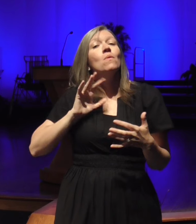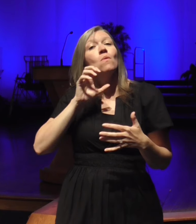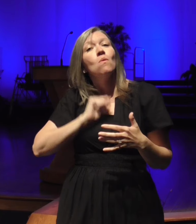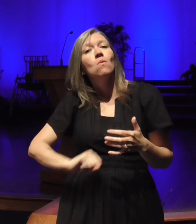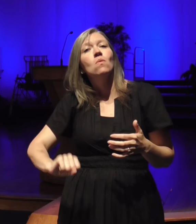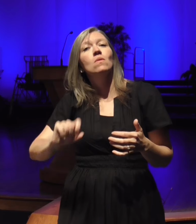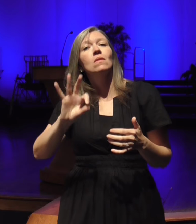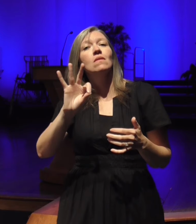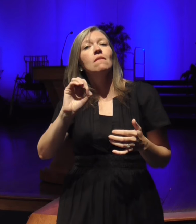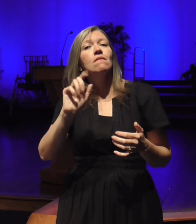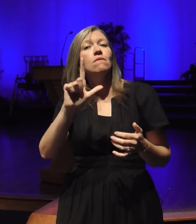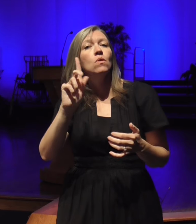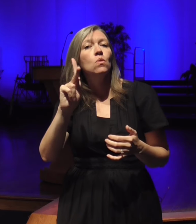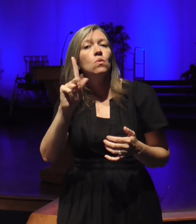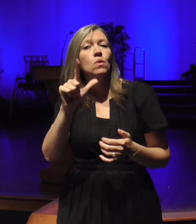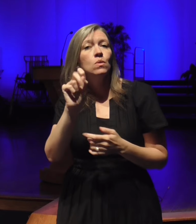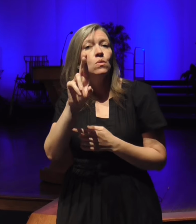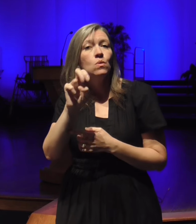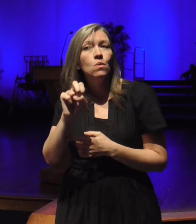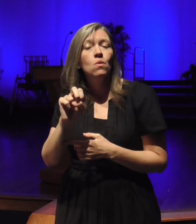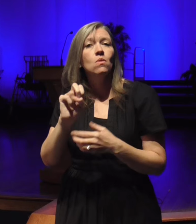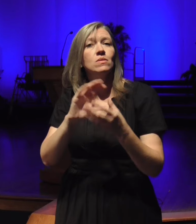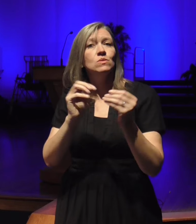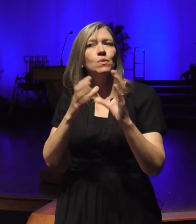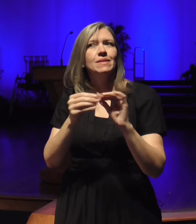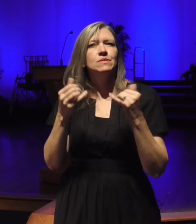runs through everything. It's in folklore and